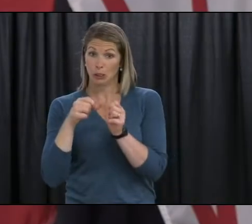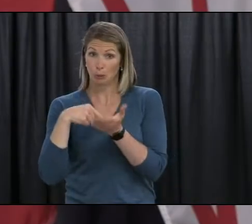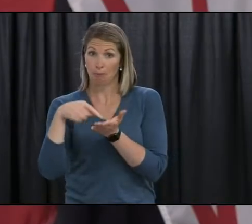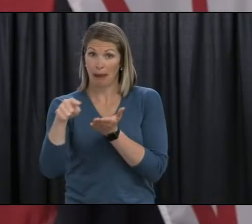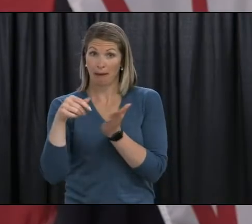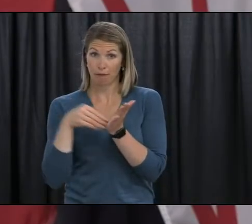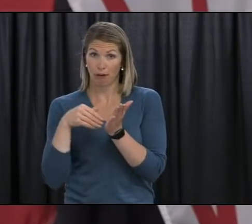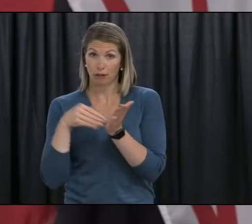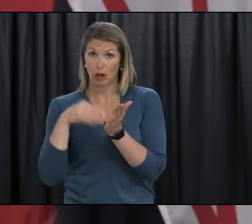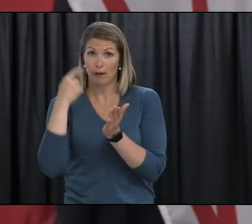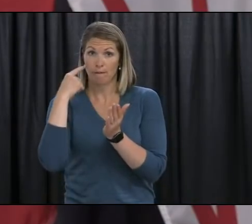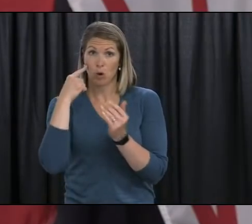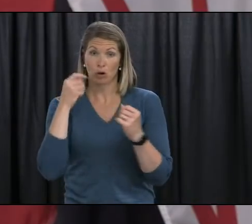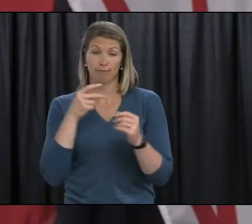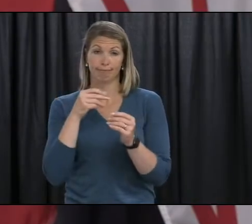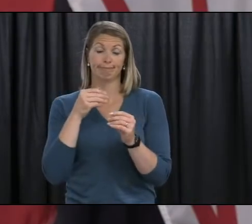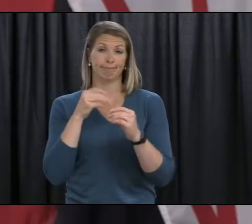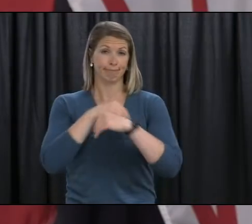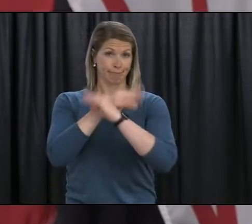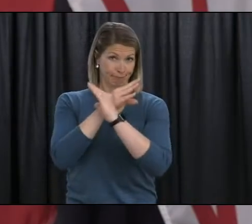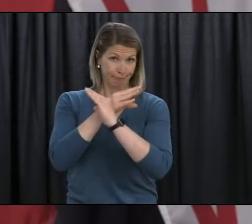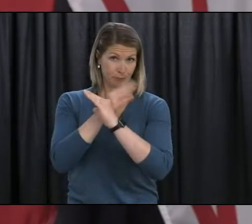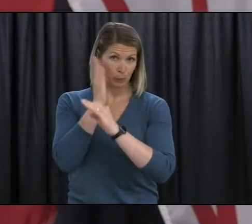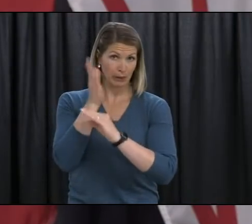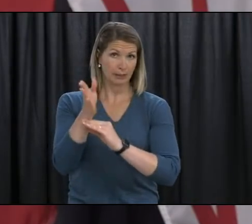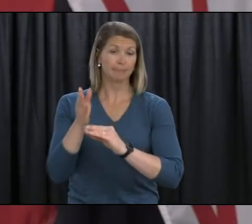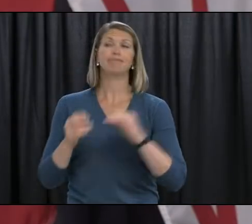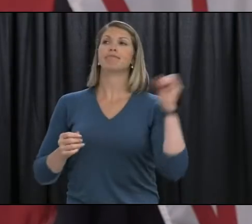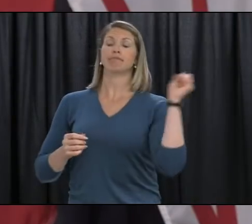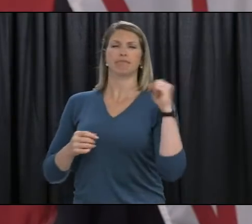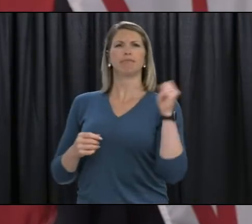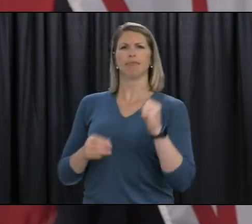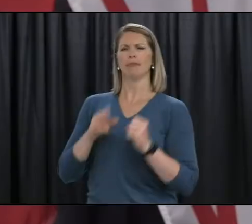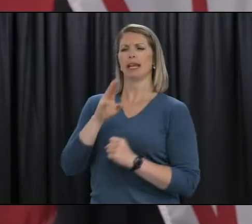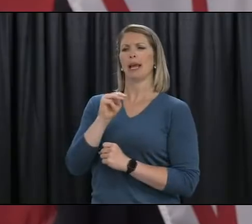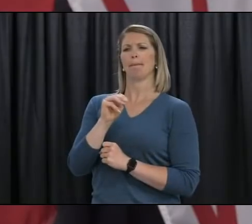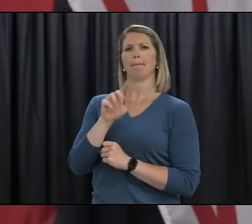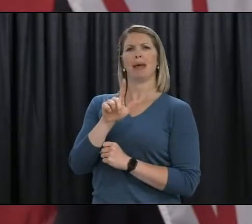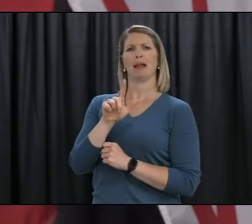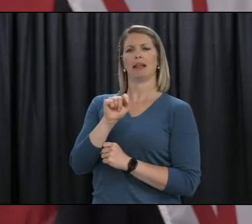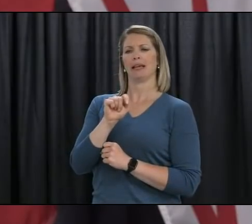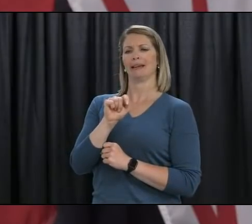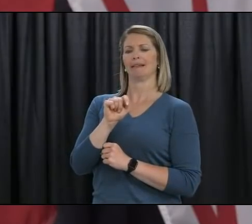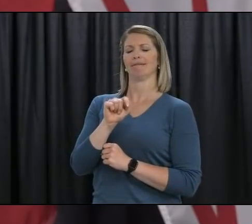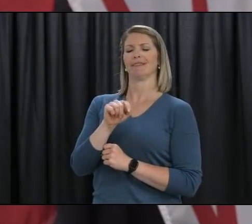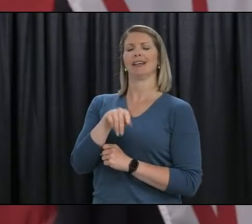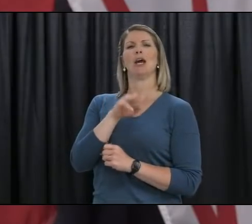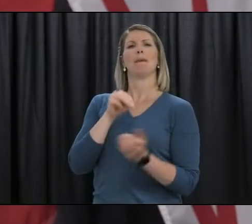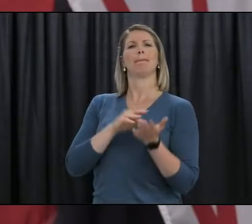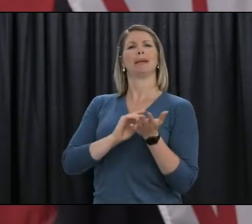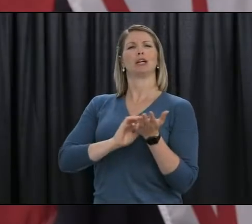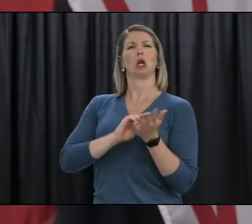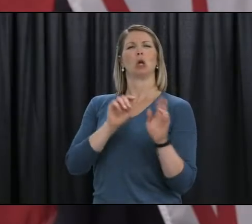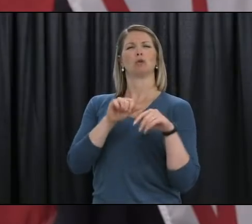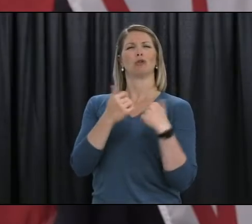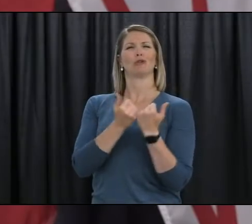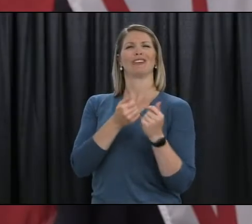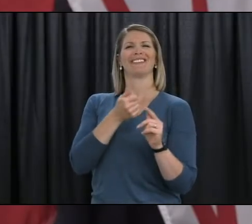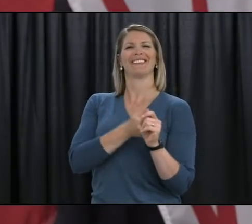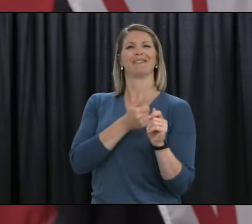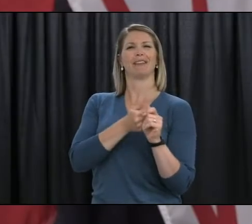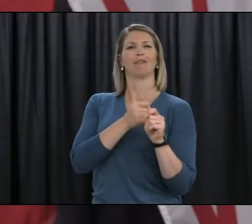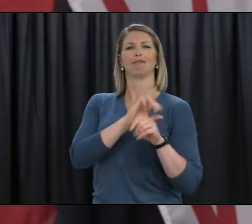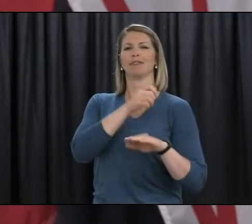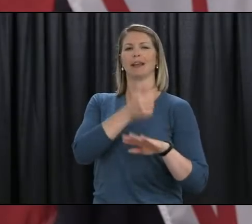was in place, and we were working with the NLMA, prior to this pandemic, and something that we would have wanted to see in